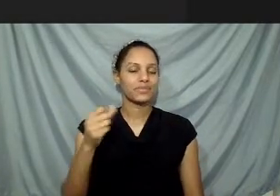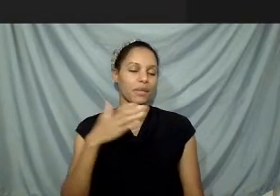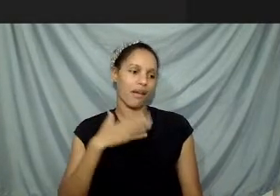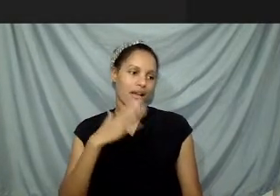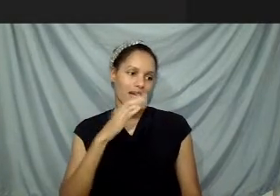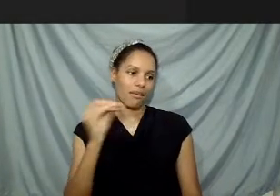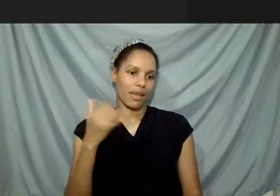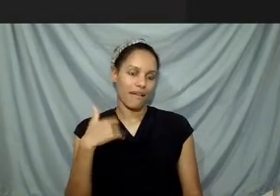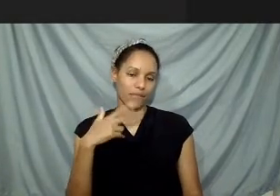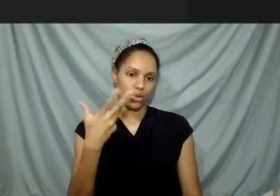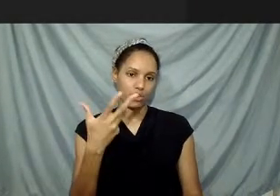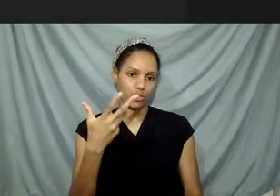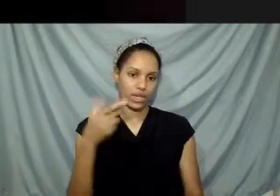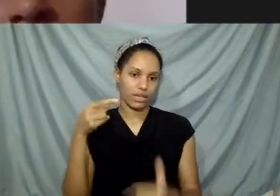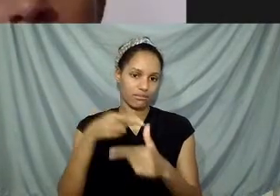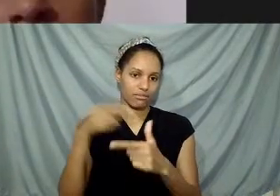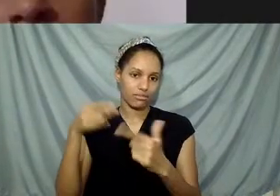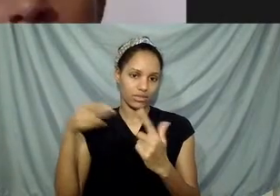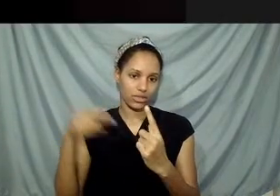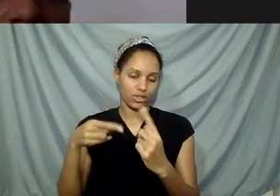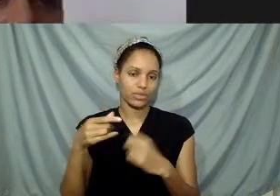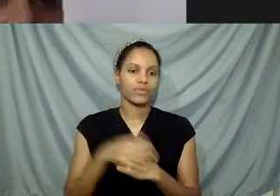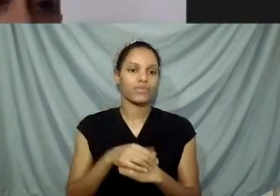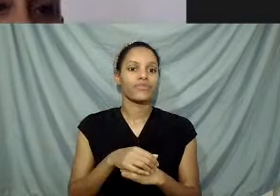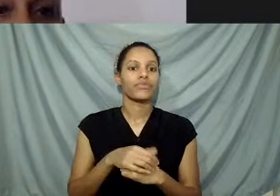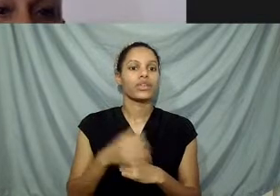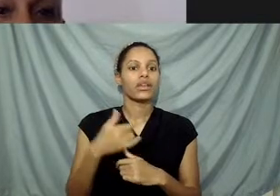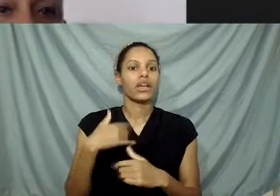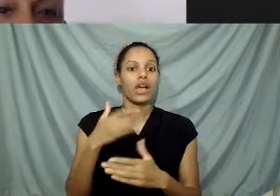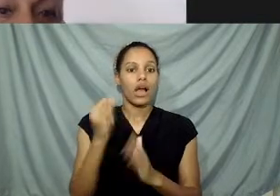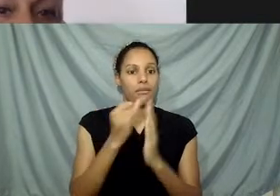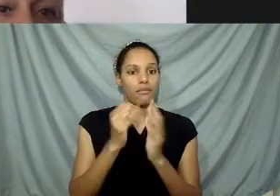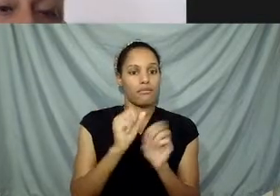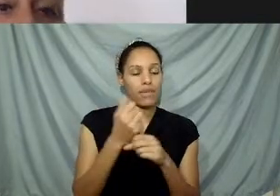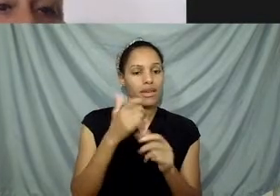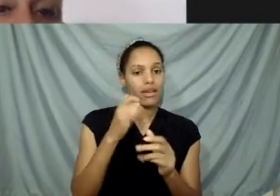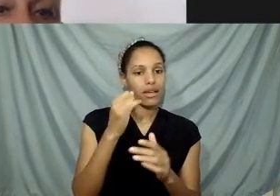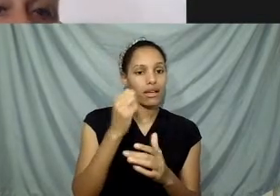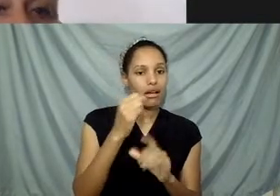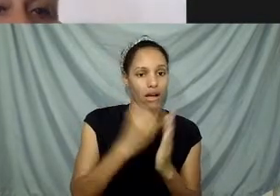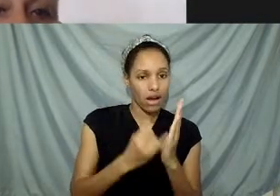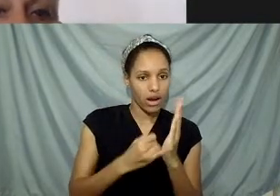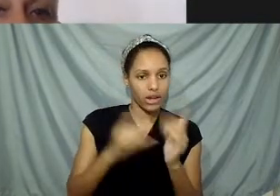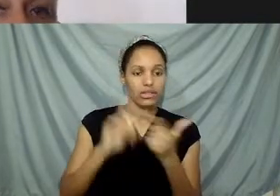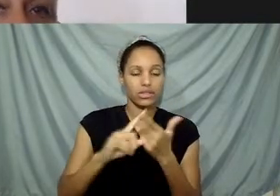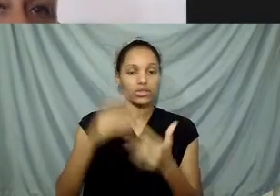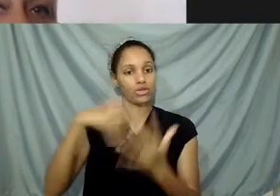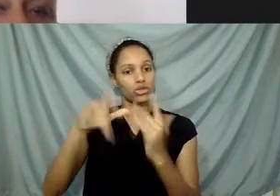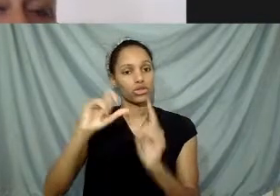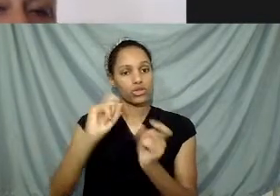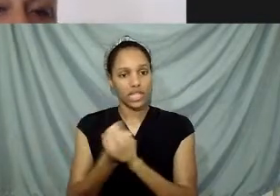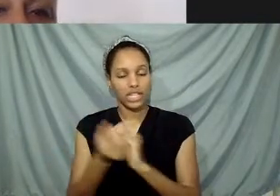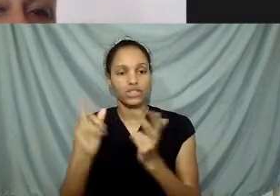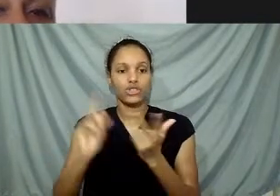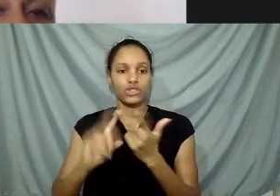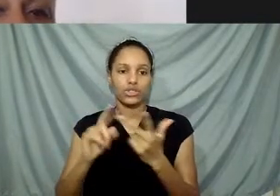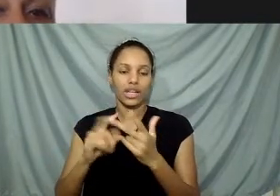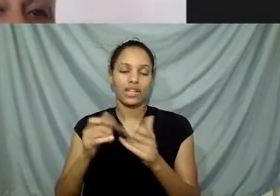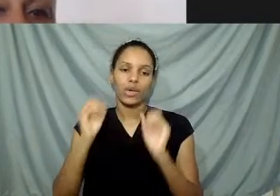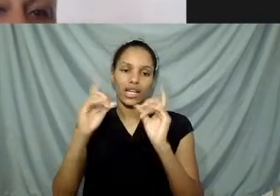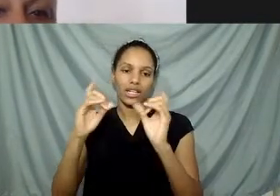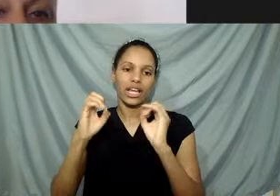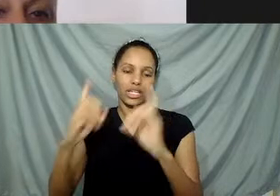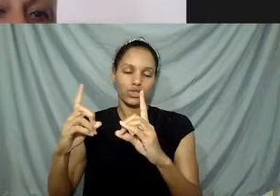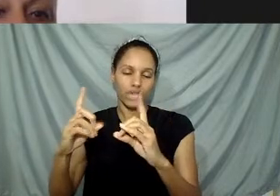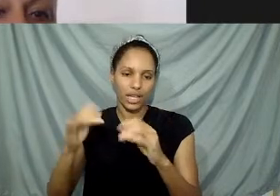three missions. It's 1, to create art, 2, to have social change, and 3, to educate the next generation of dance artists. So at the core of my